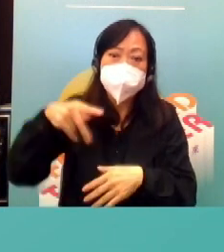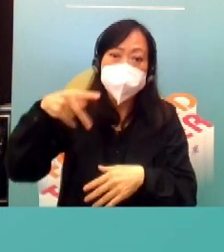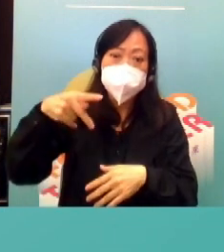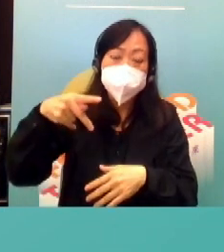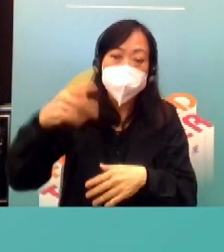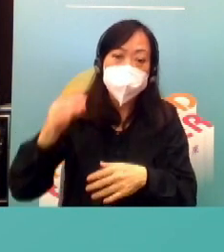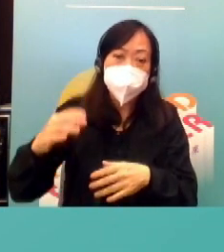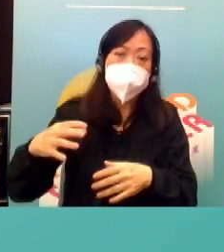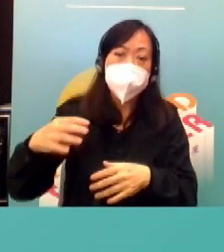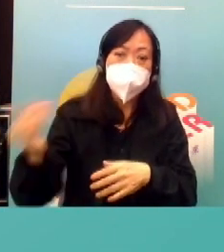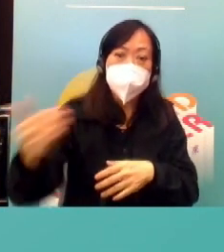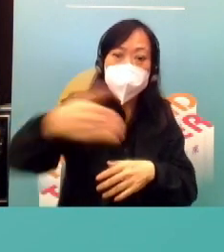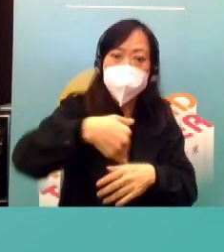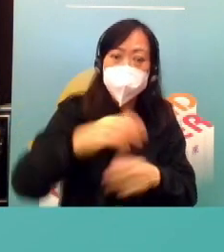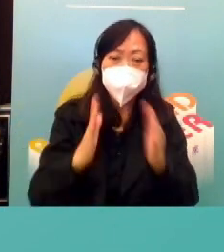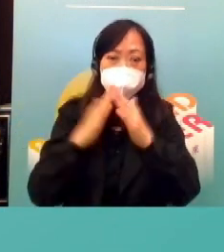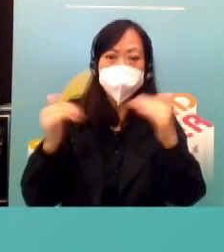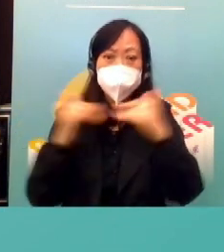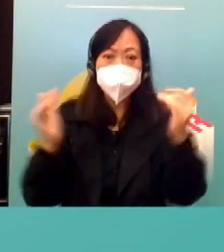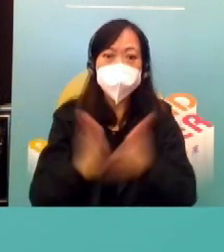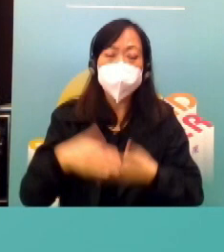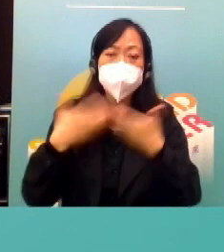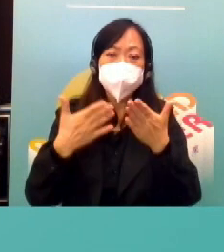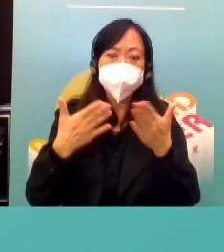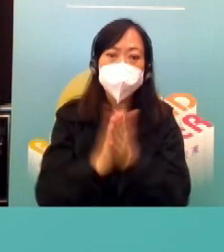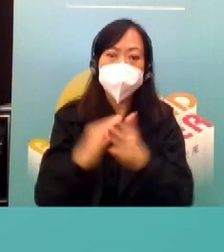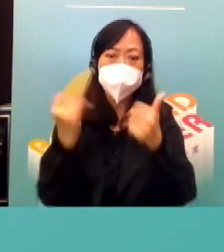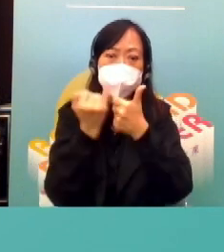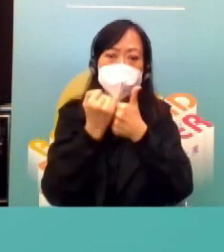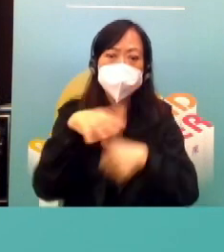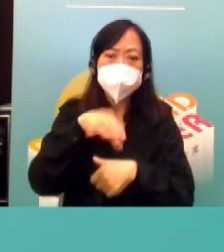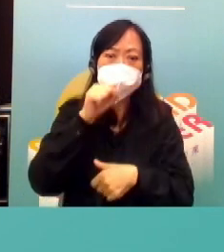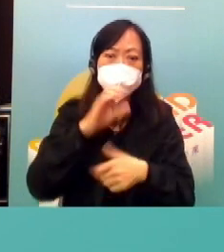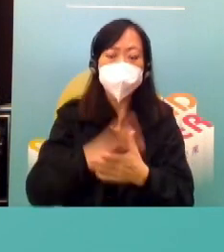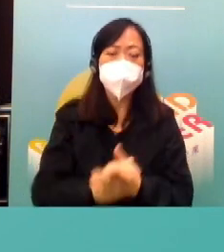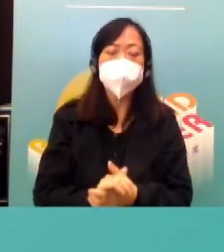children. So I want to show you a clip of a